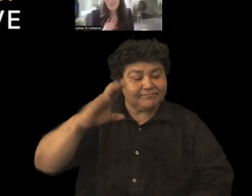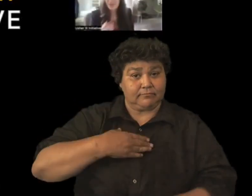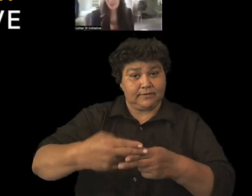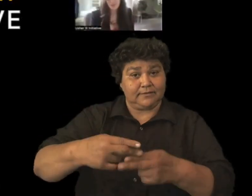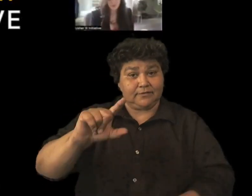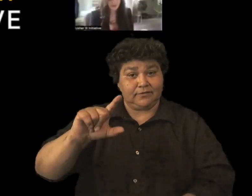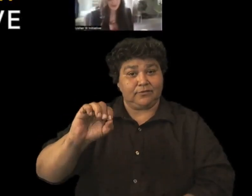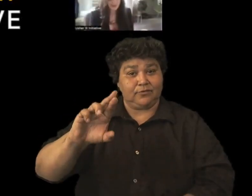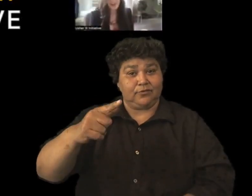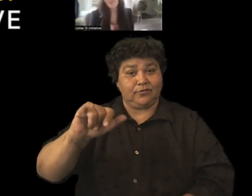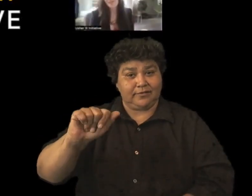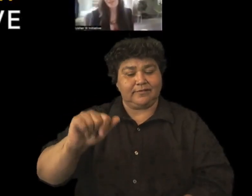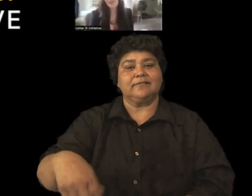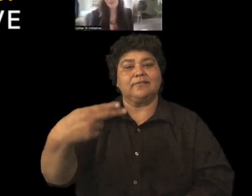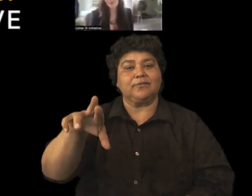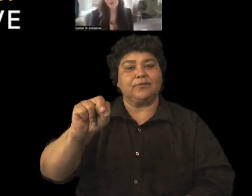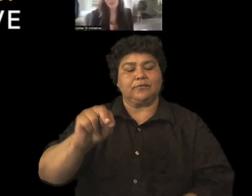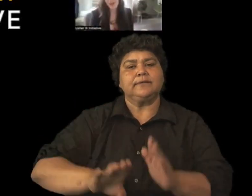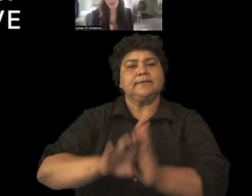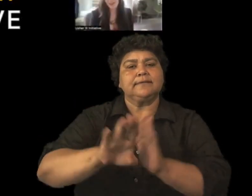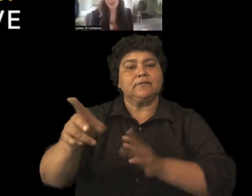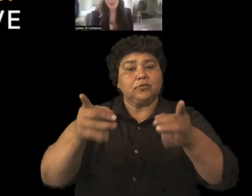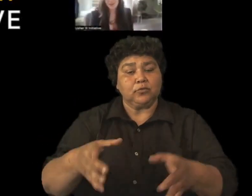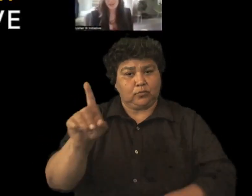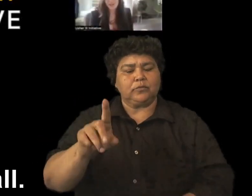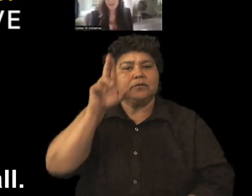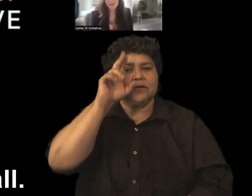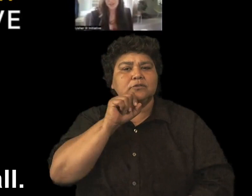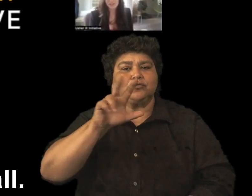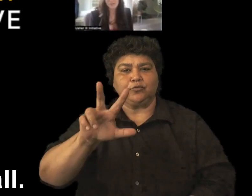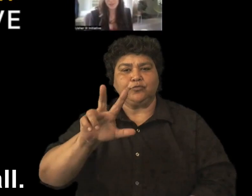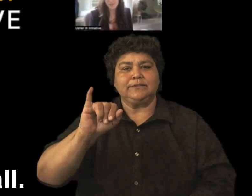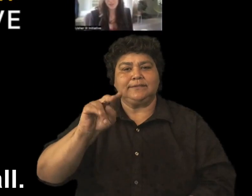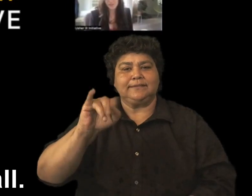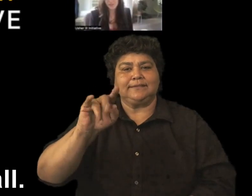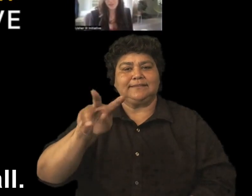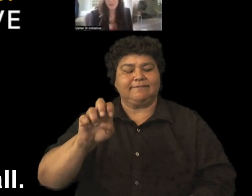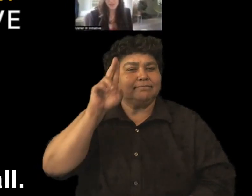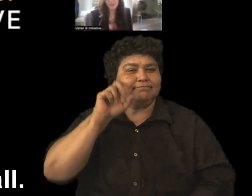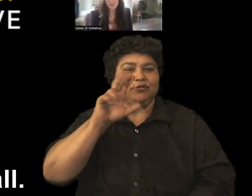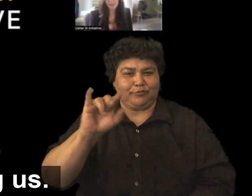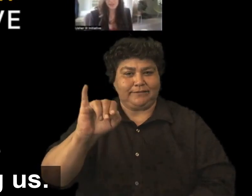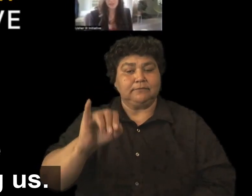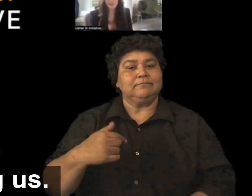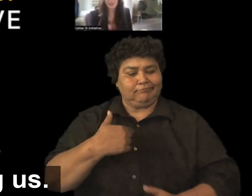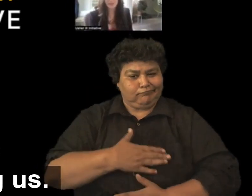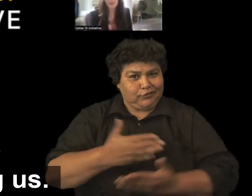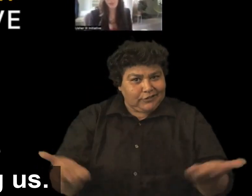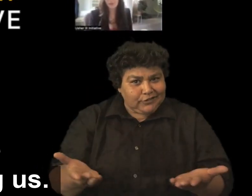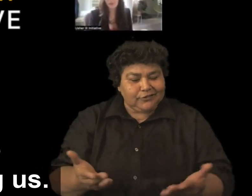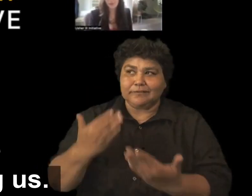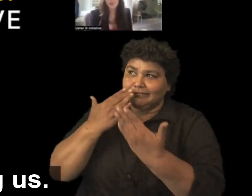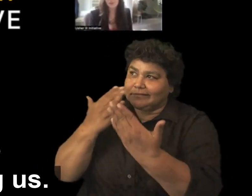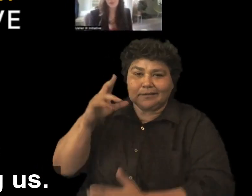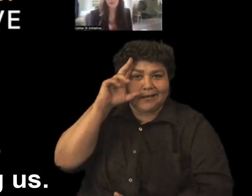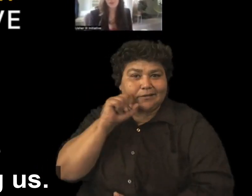Hi, my name is Georgia Horn, and I'm the Development Director at the Usher III Initiative. It's a pleasure to be here today speaking with you all. Thank you so